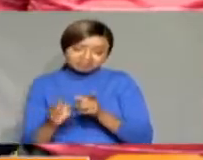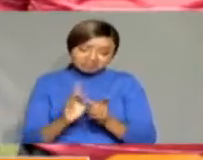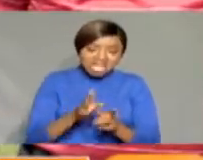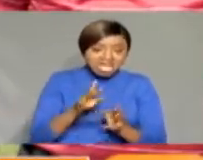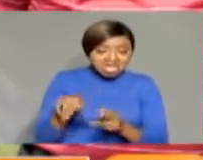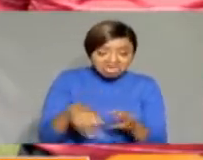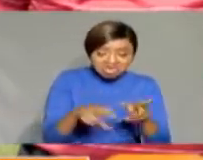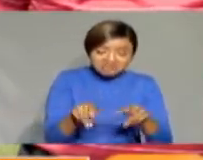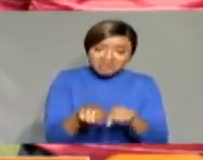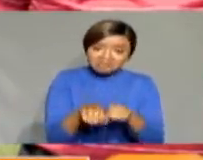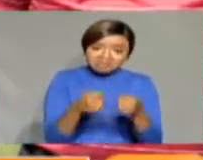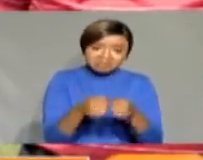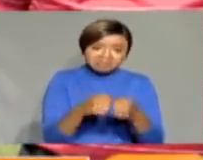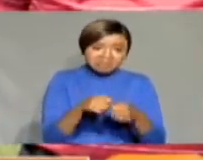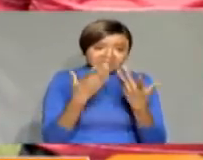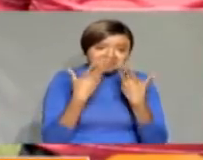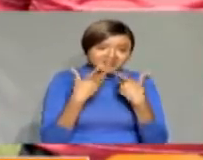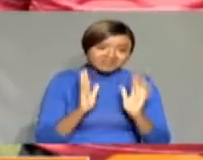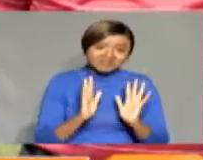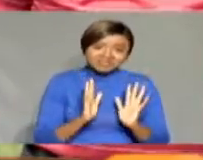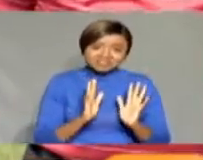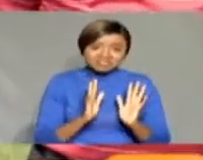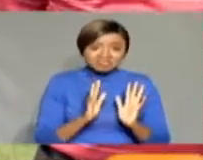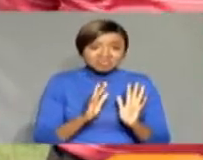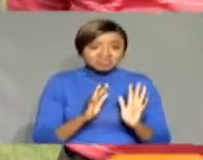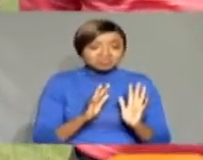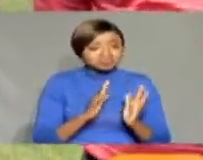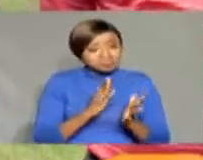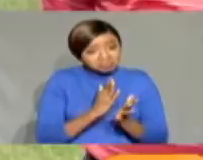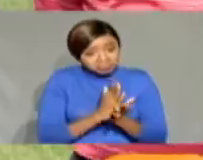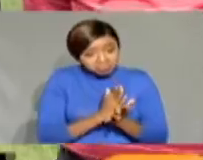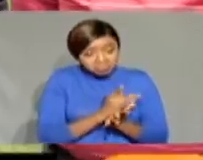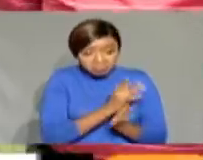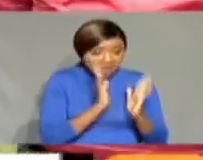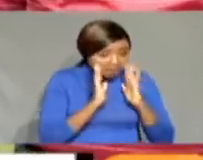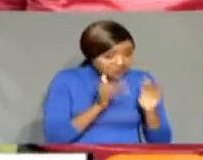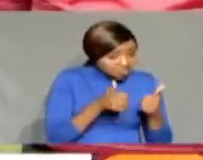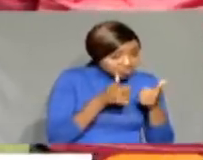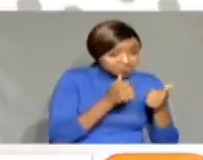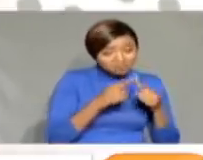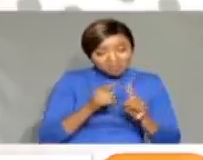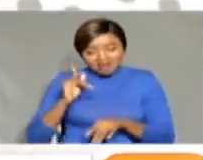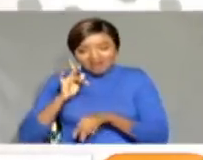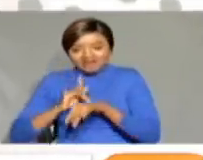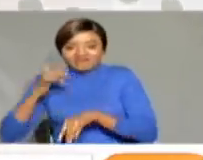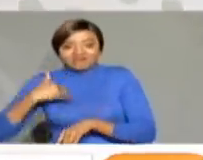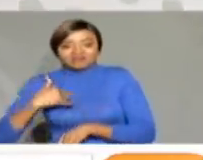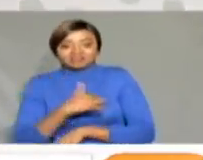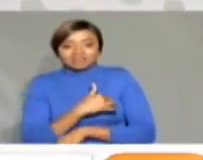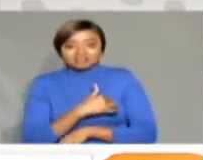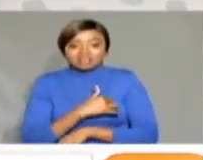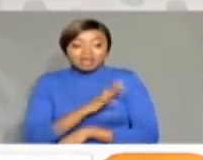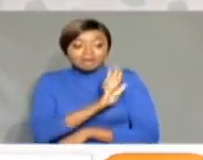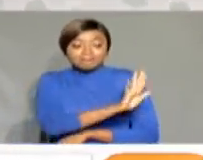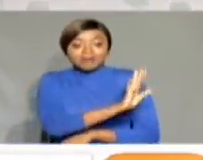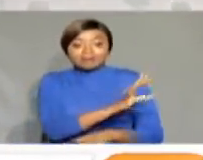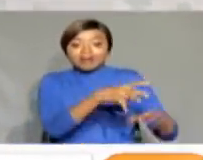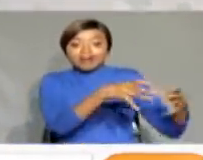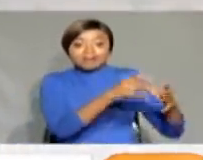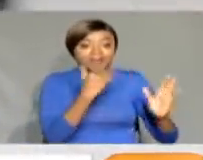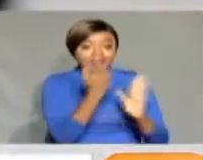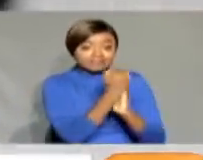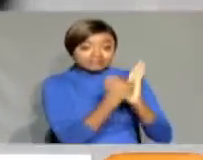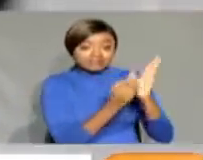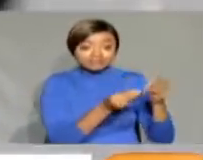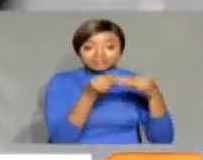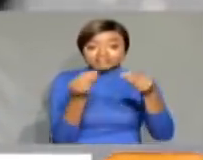destroyed. So the purpose is that, but it is affecting us a lot. In response, the contractor in a statement indicated